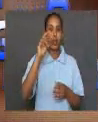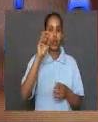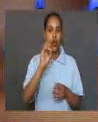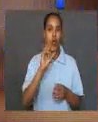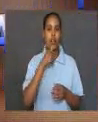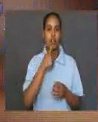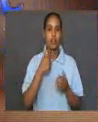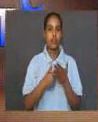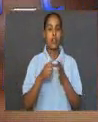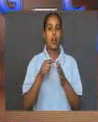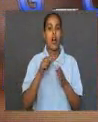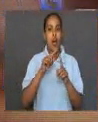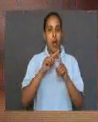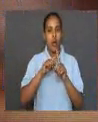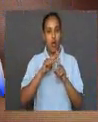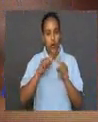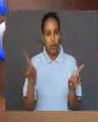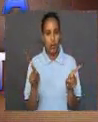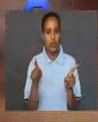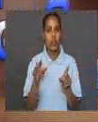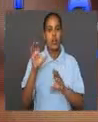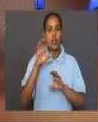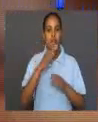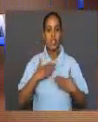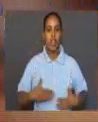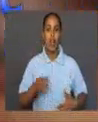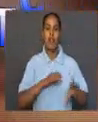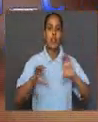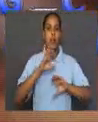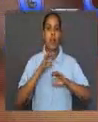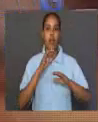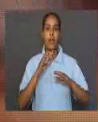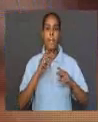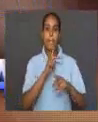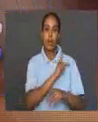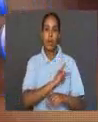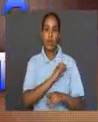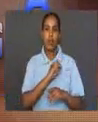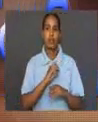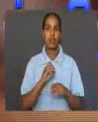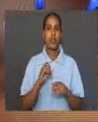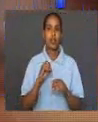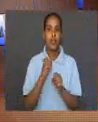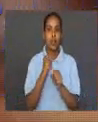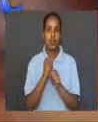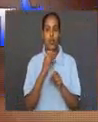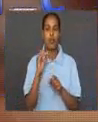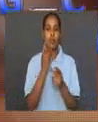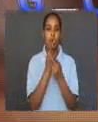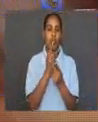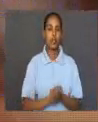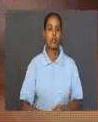This alters the physical and chemical properties, the folding and the function of the protein.